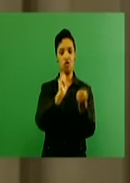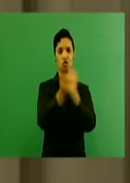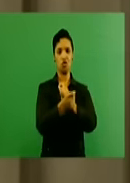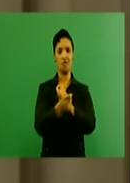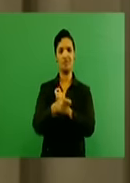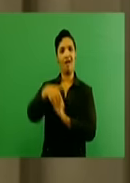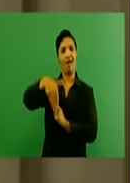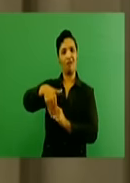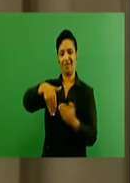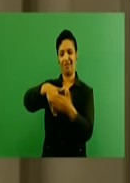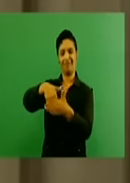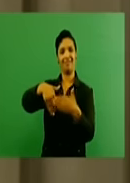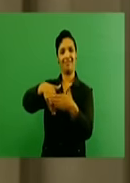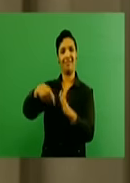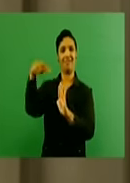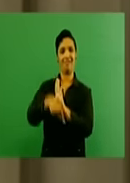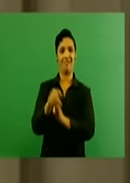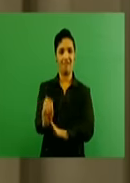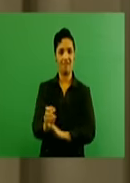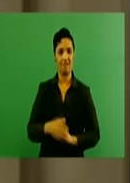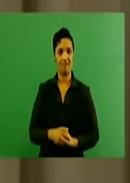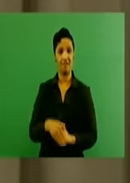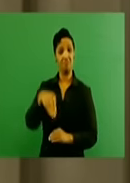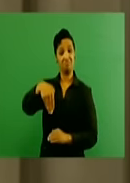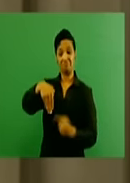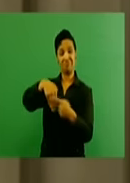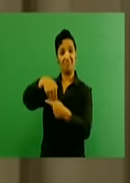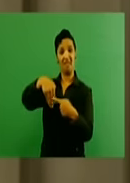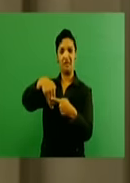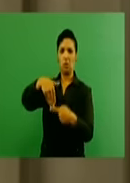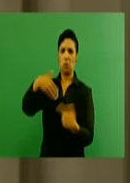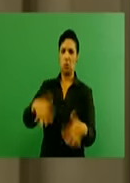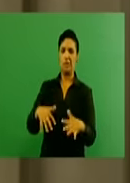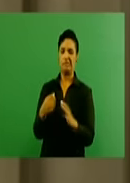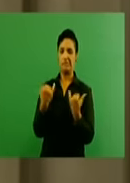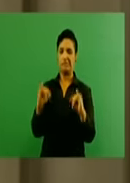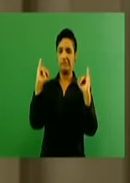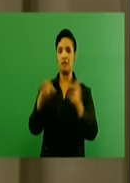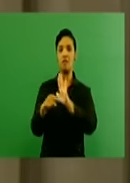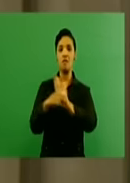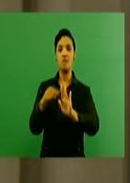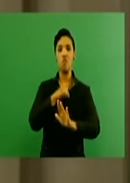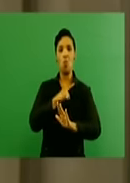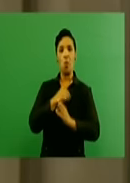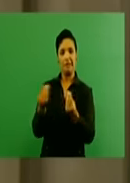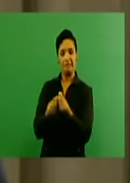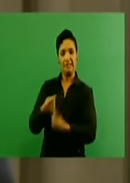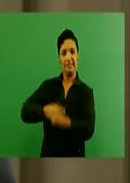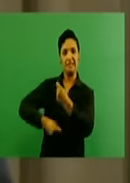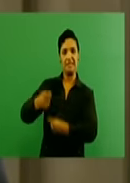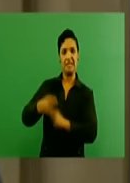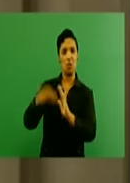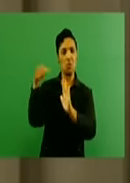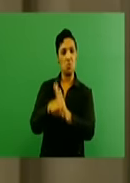African growth downwards. The region has been negatively impacted by lower commodity prices and